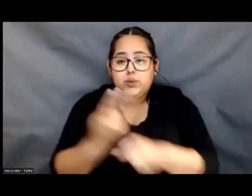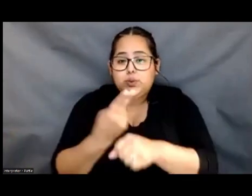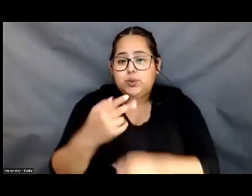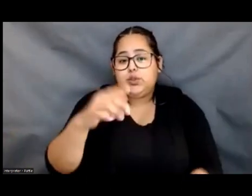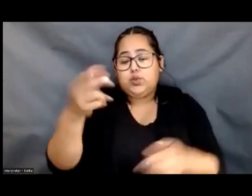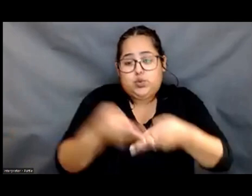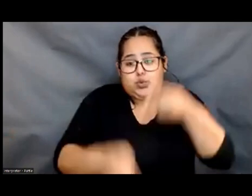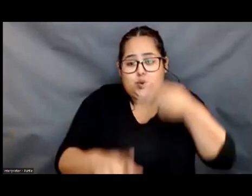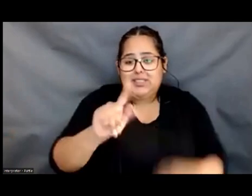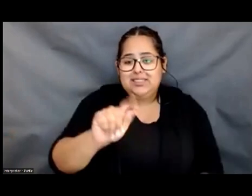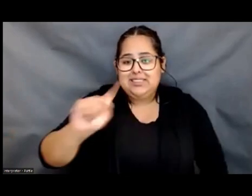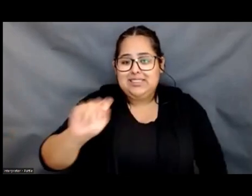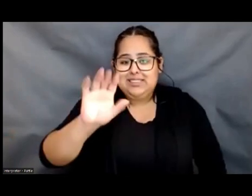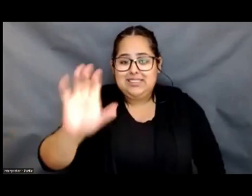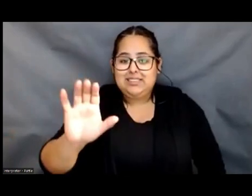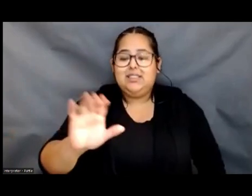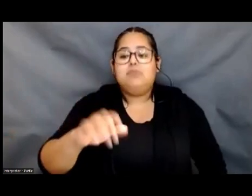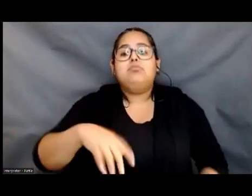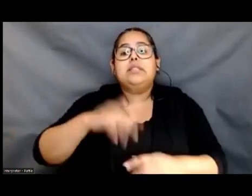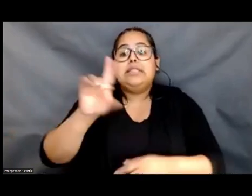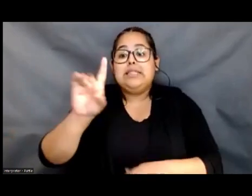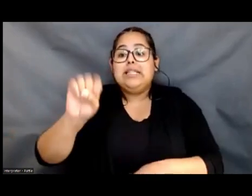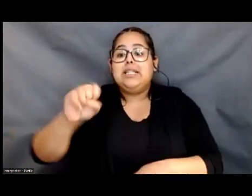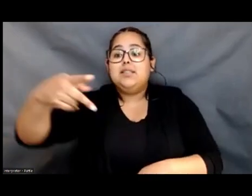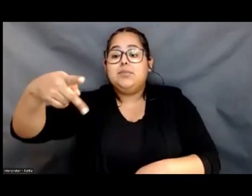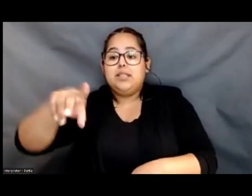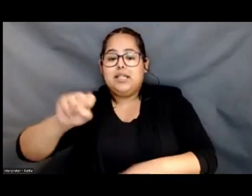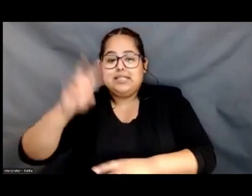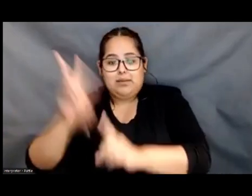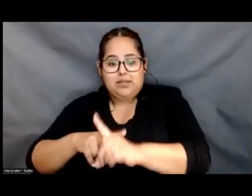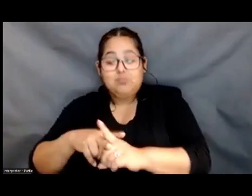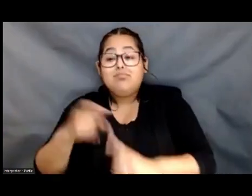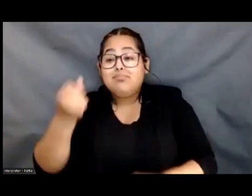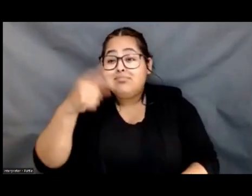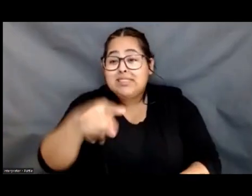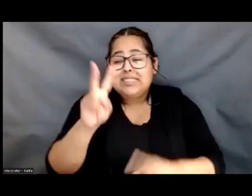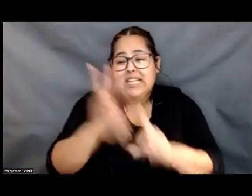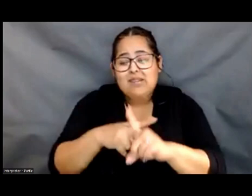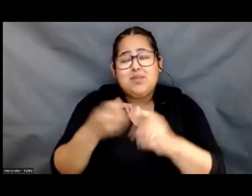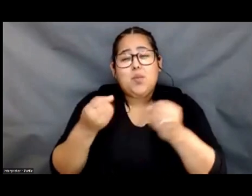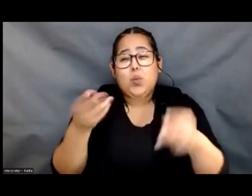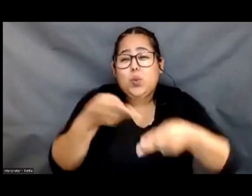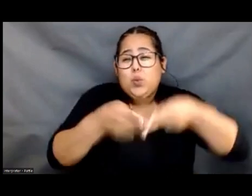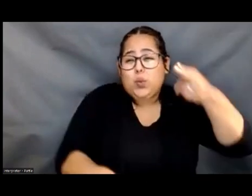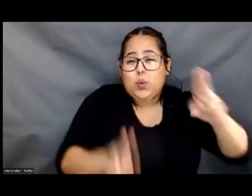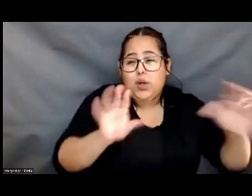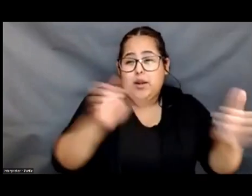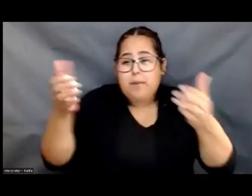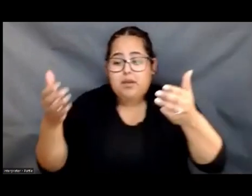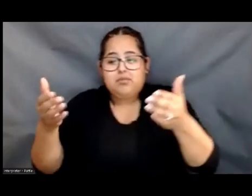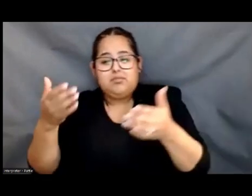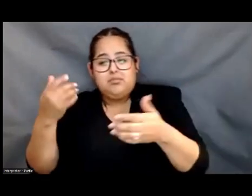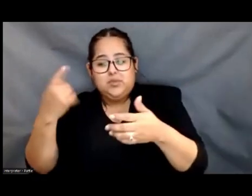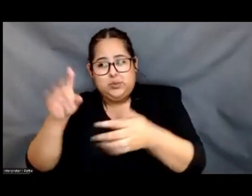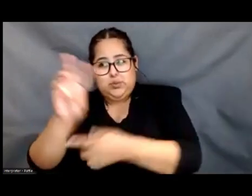DSPS application that is listed here on this page. We found that this application is a lot shorter than the application that you can find